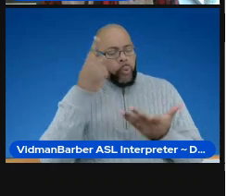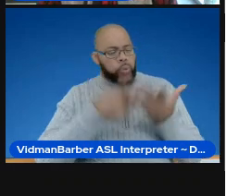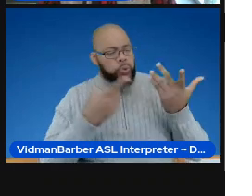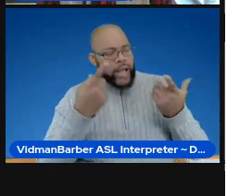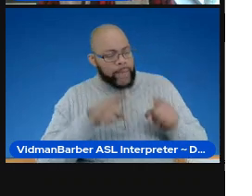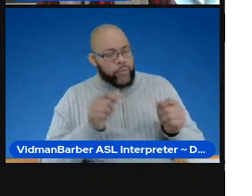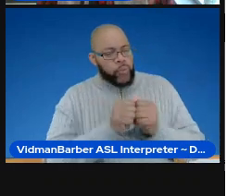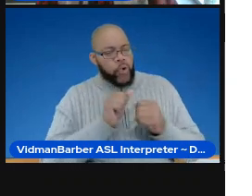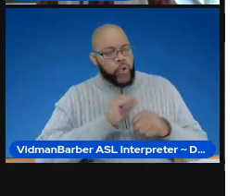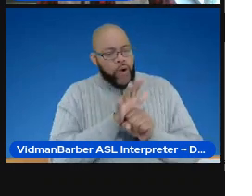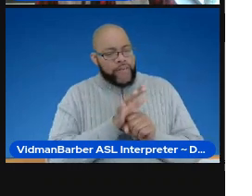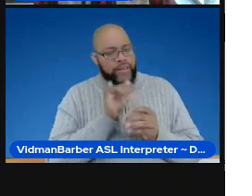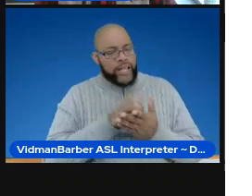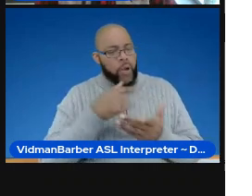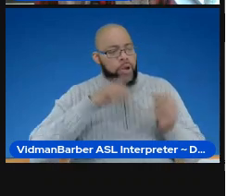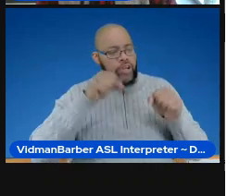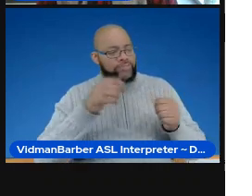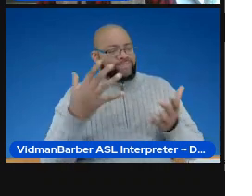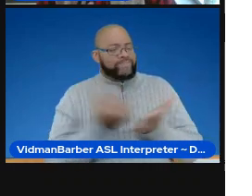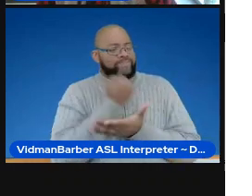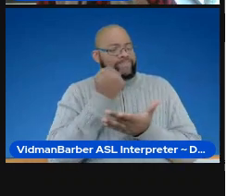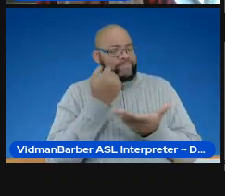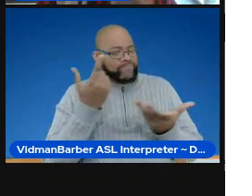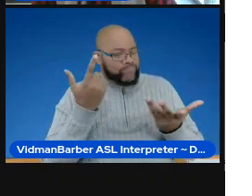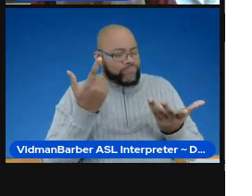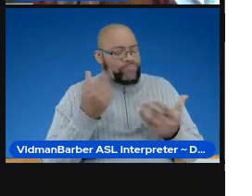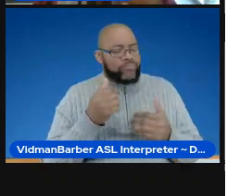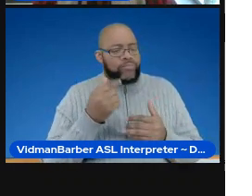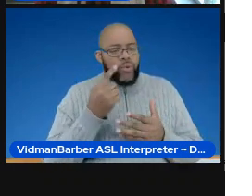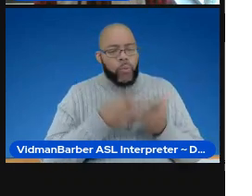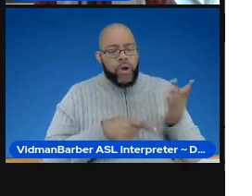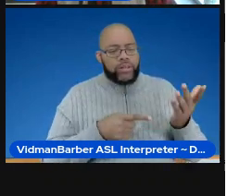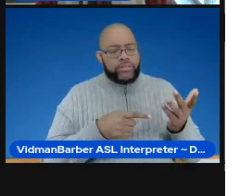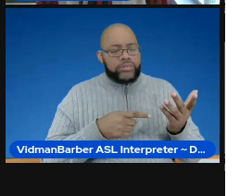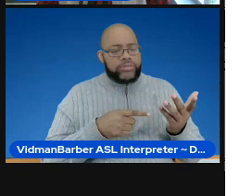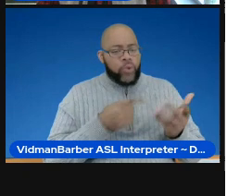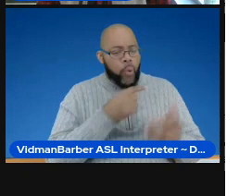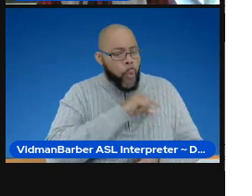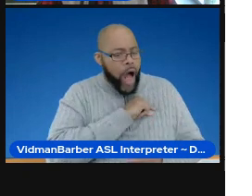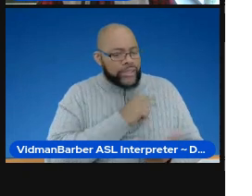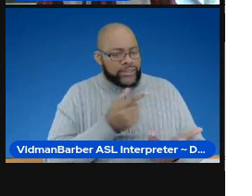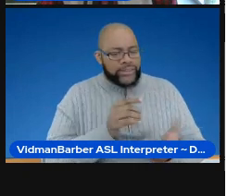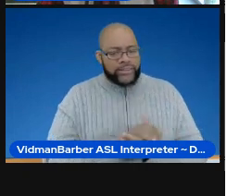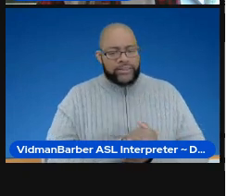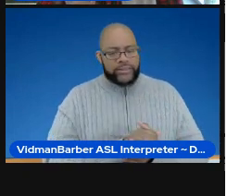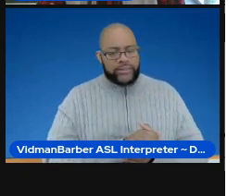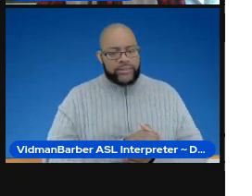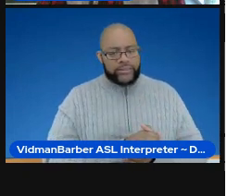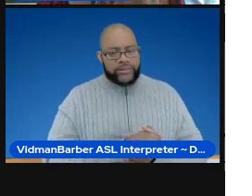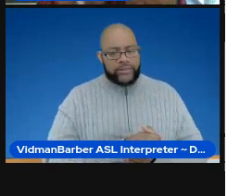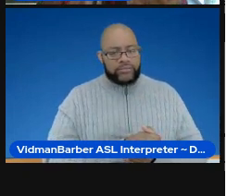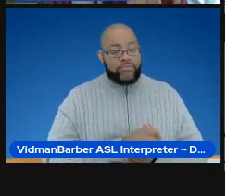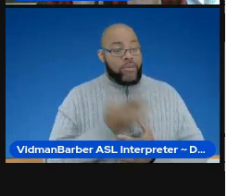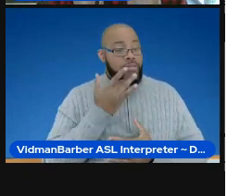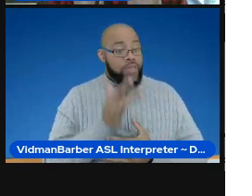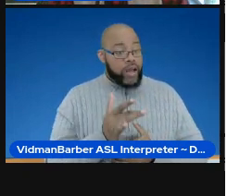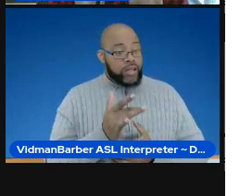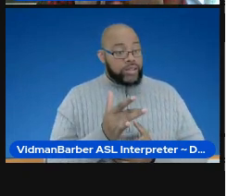with COVID that we could take advantage of? What are the qualities of it? And luckily,